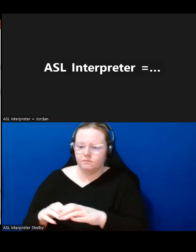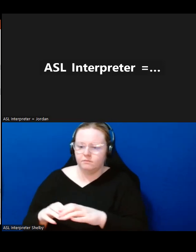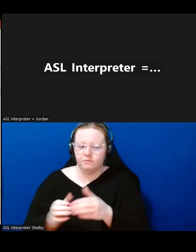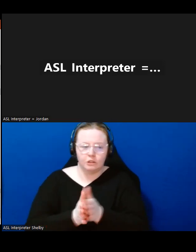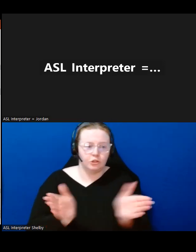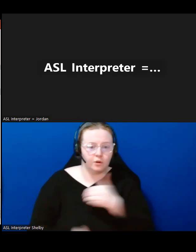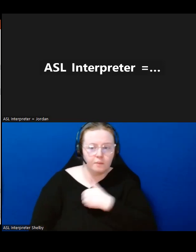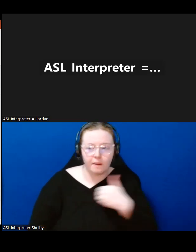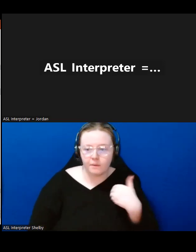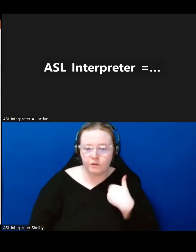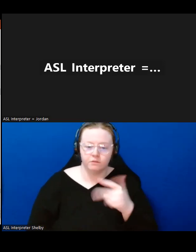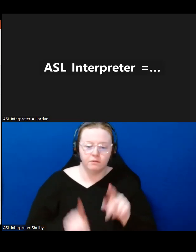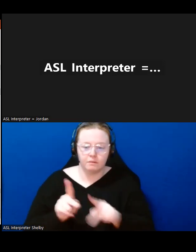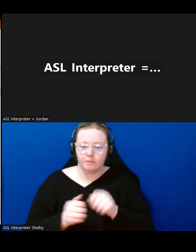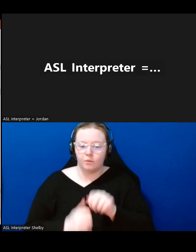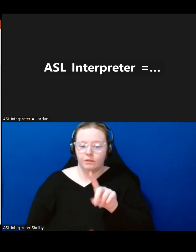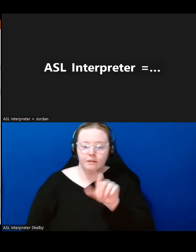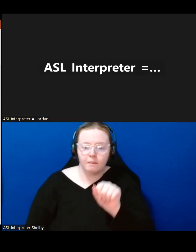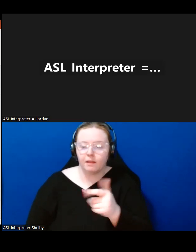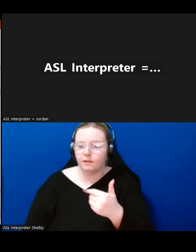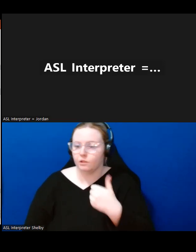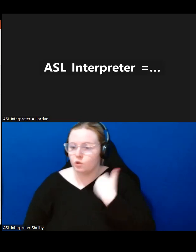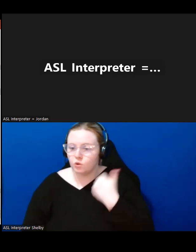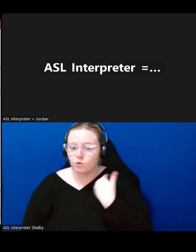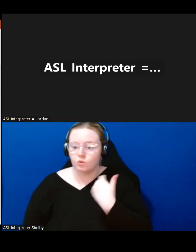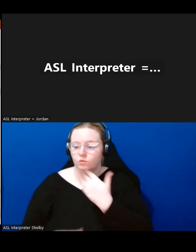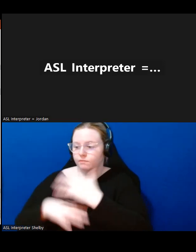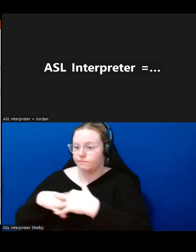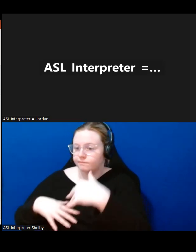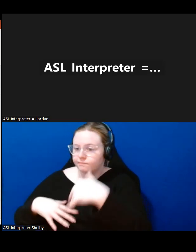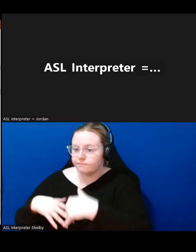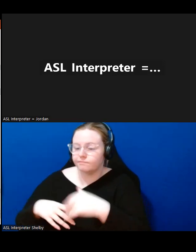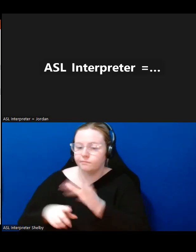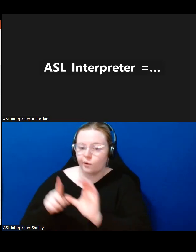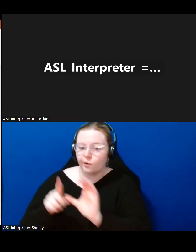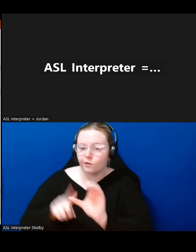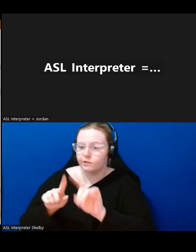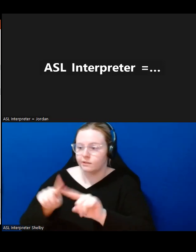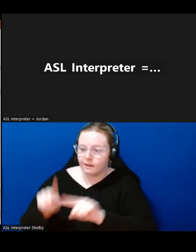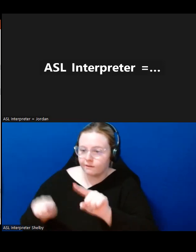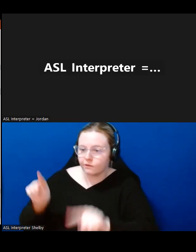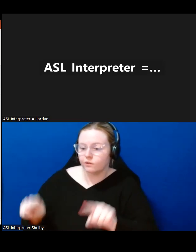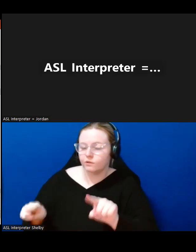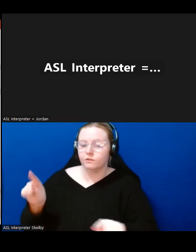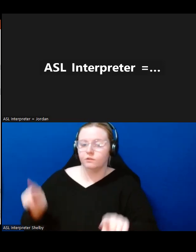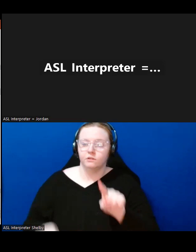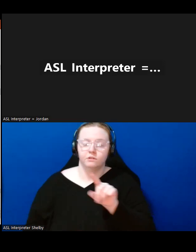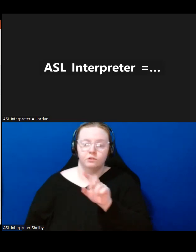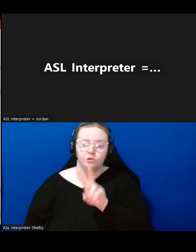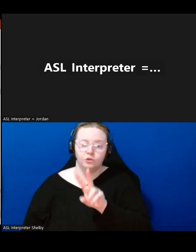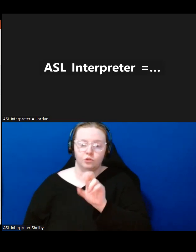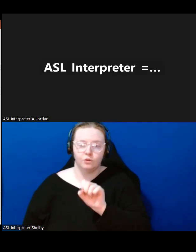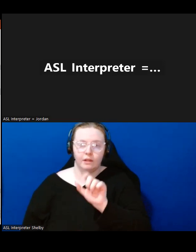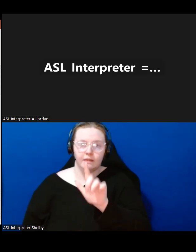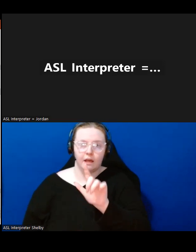persons with disabilities, youth, Aboriginal and culturally diverse populations, the 2S LGBTQIA